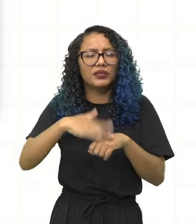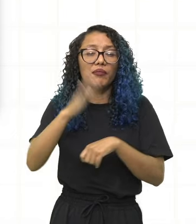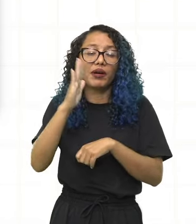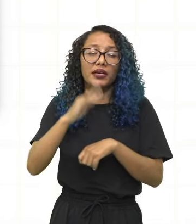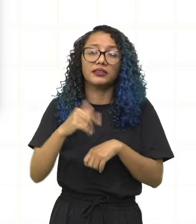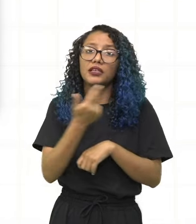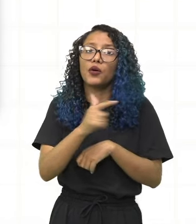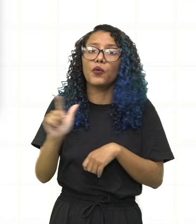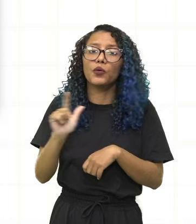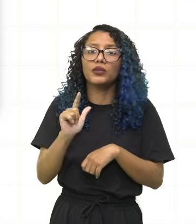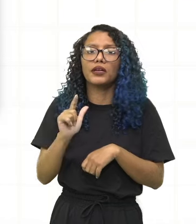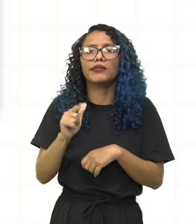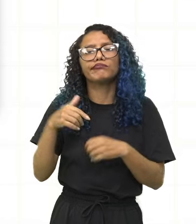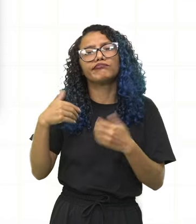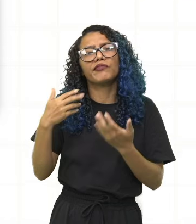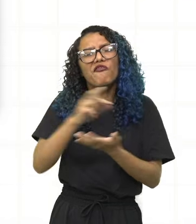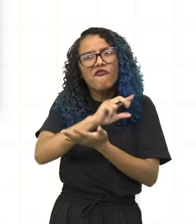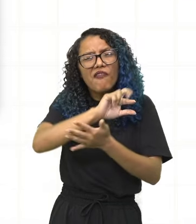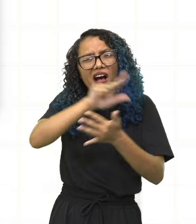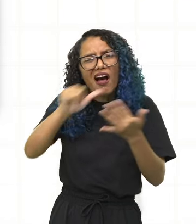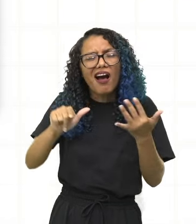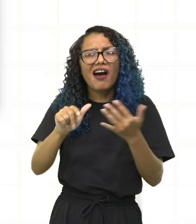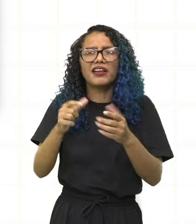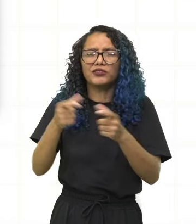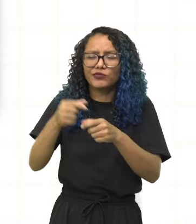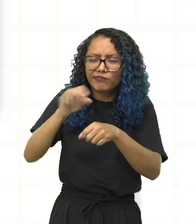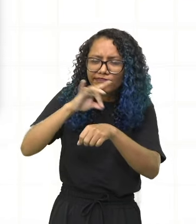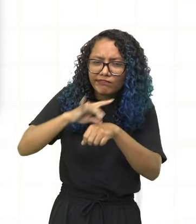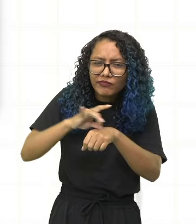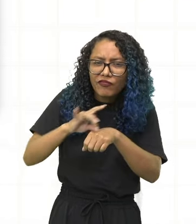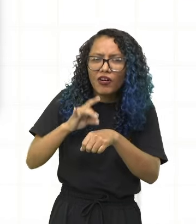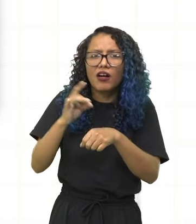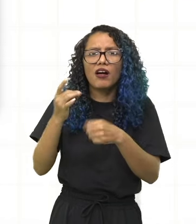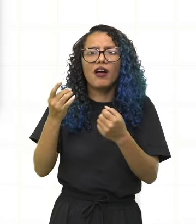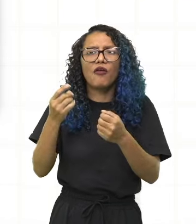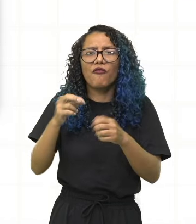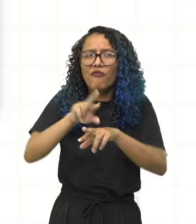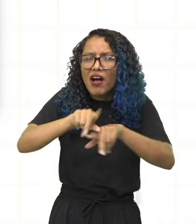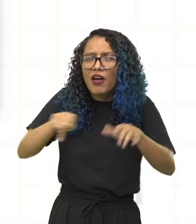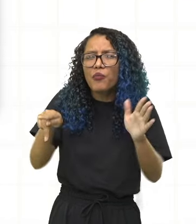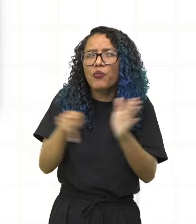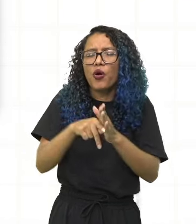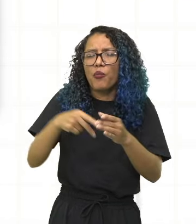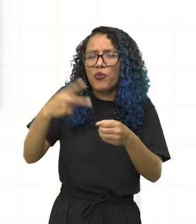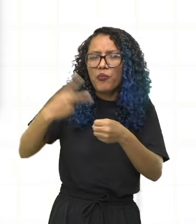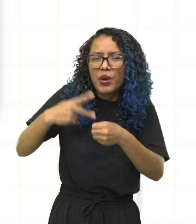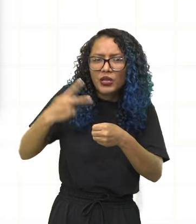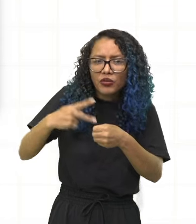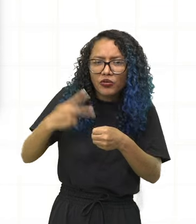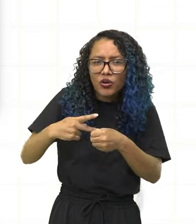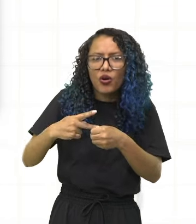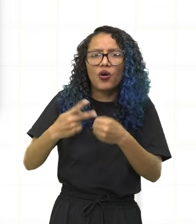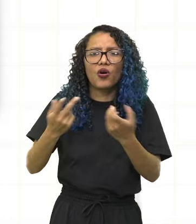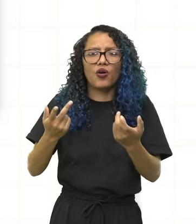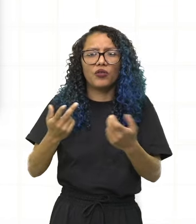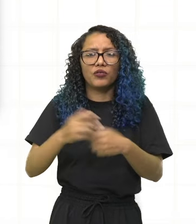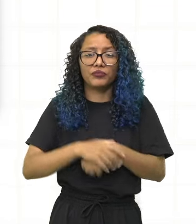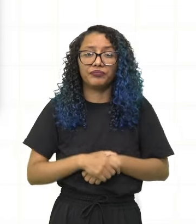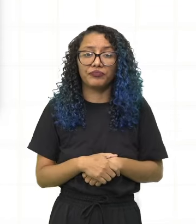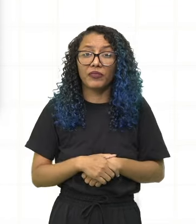then, the other sources. Carvins, nuclear, the oil, the energy solar, with